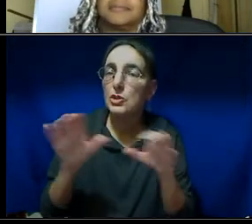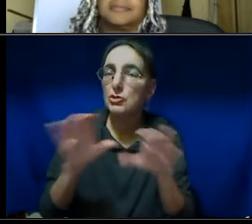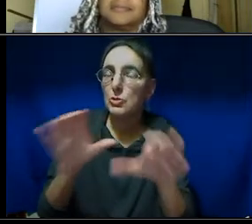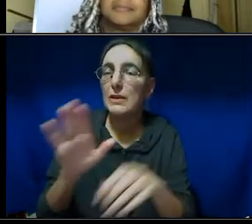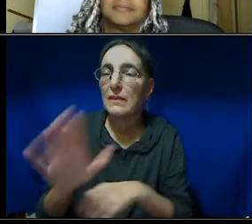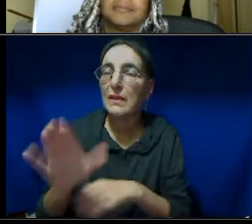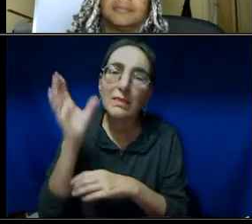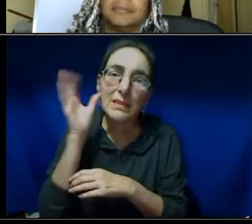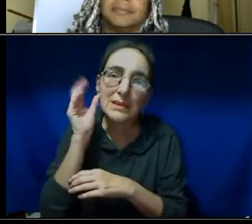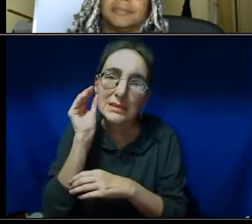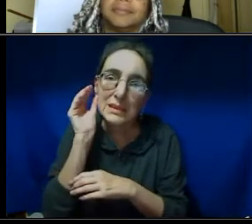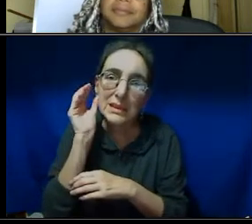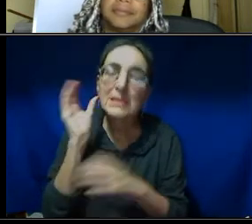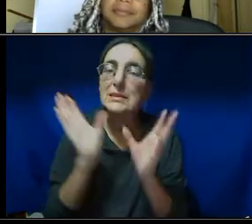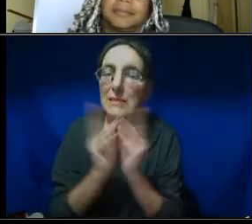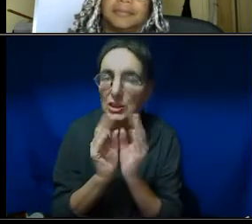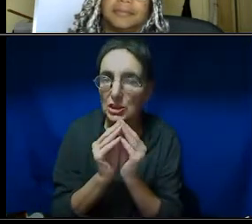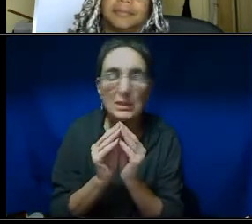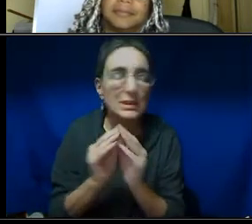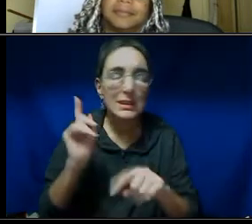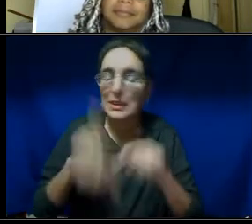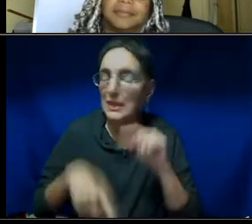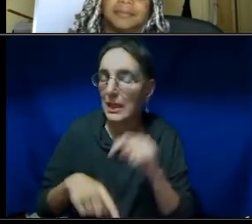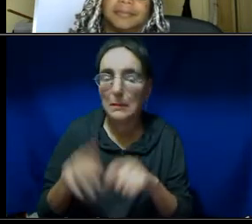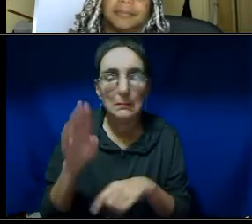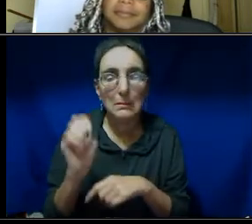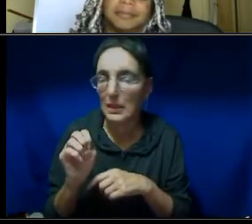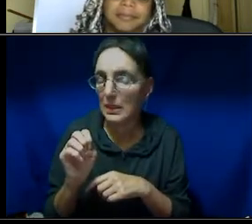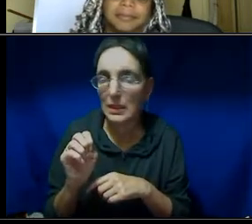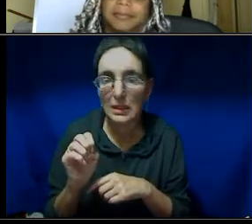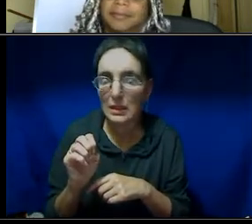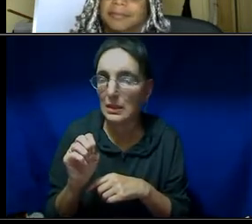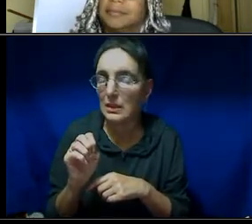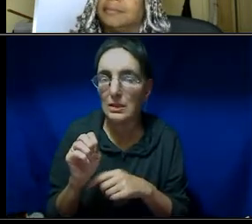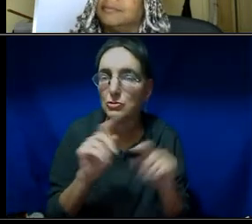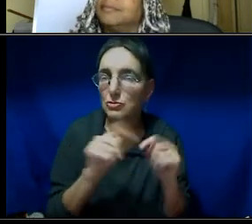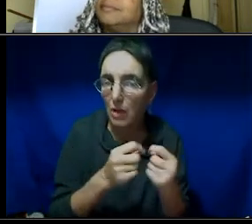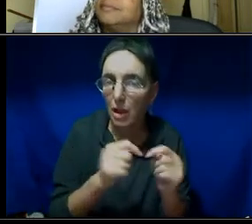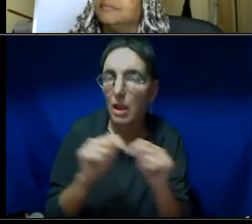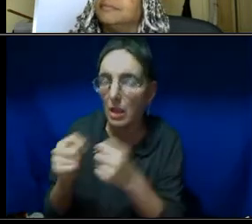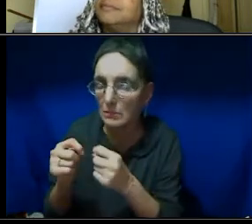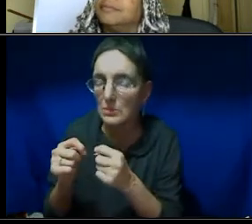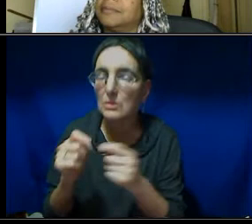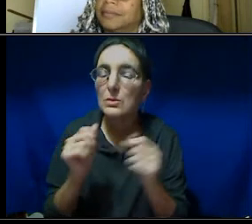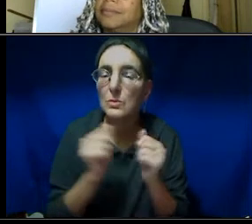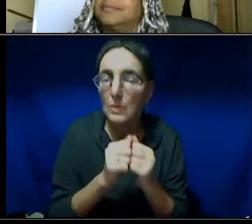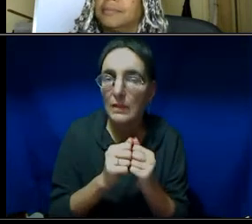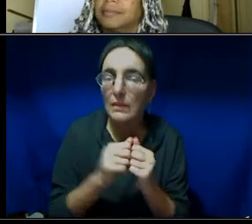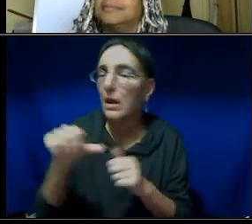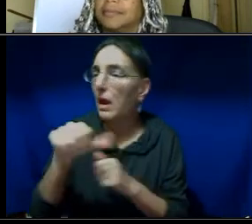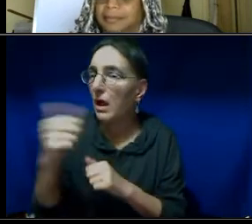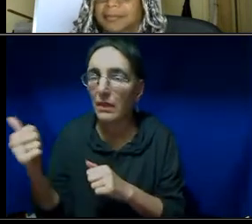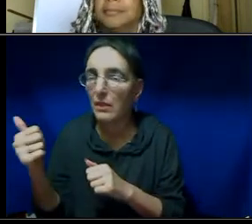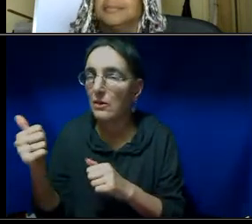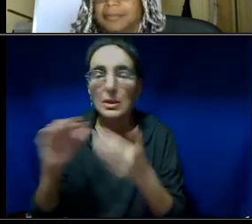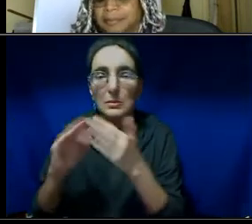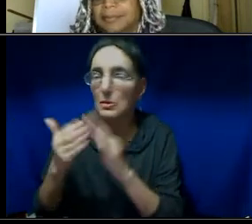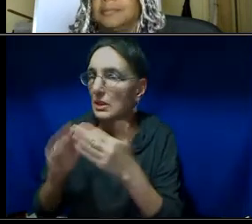sessions, it cannot be tribes with other communities.